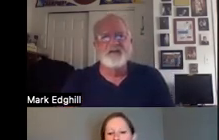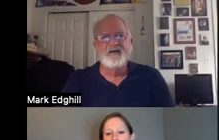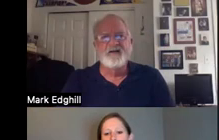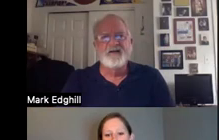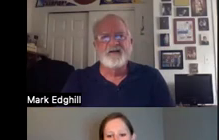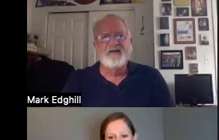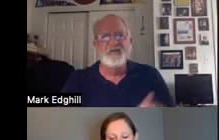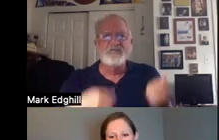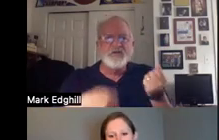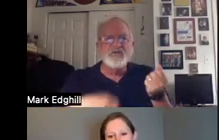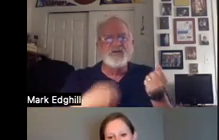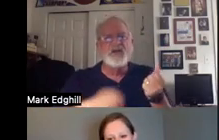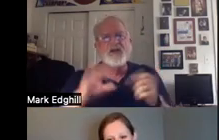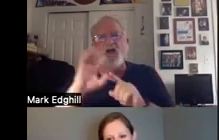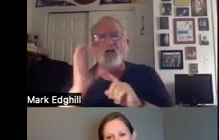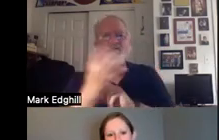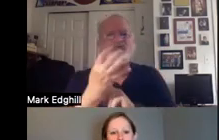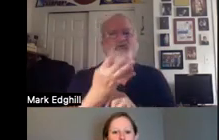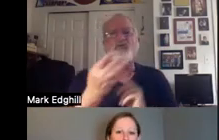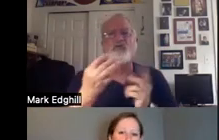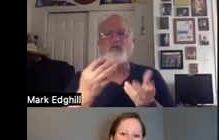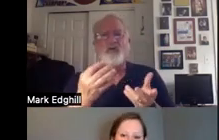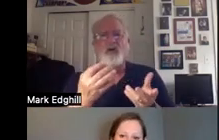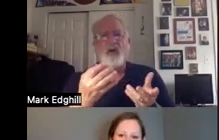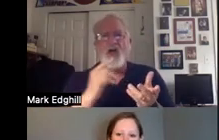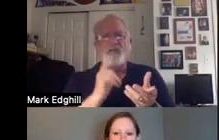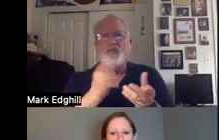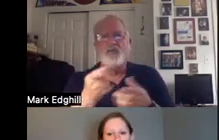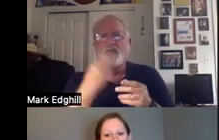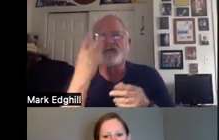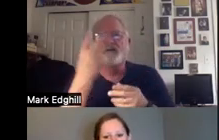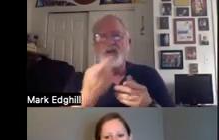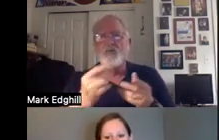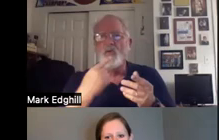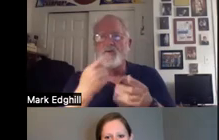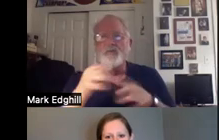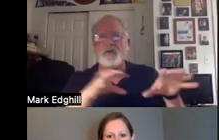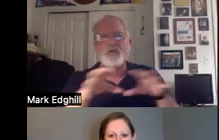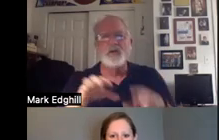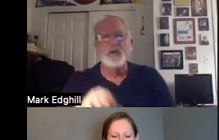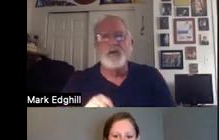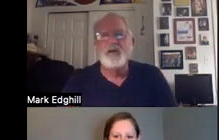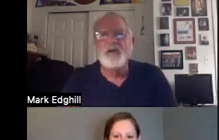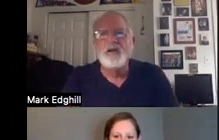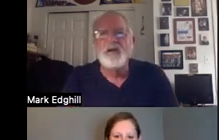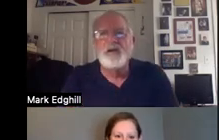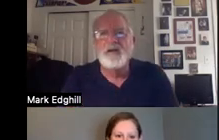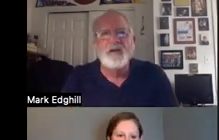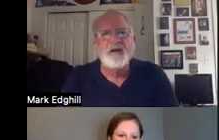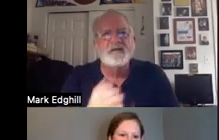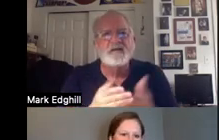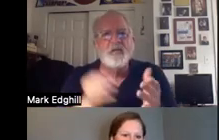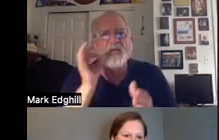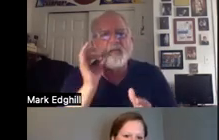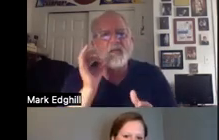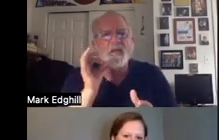thing mean? Music, culture. There's musical instruments and other culture integrated within the art. And